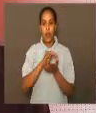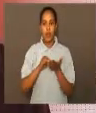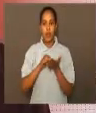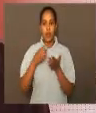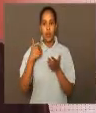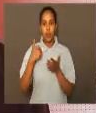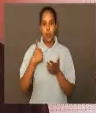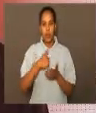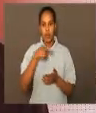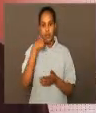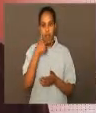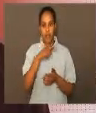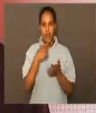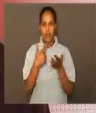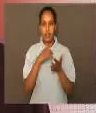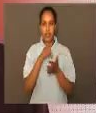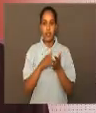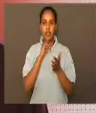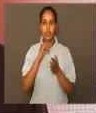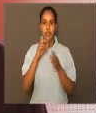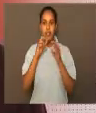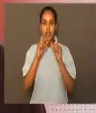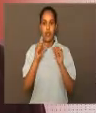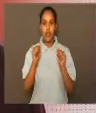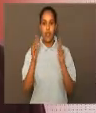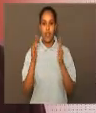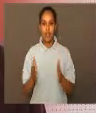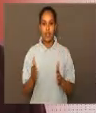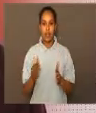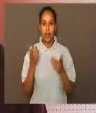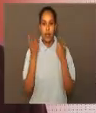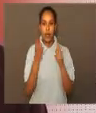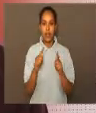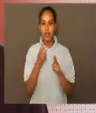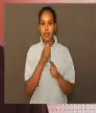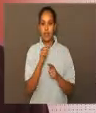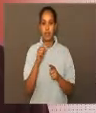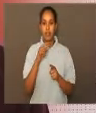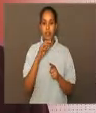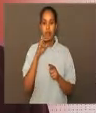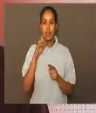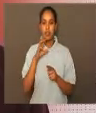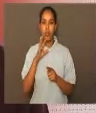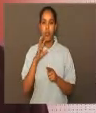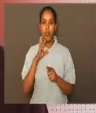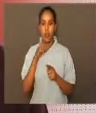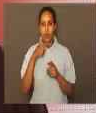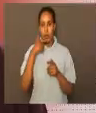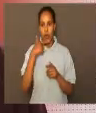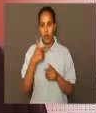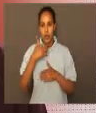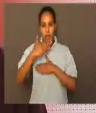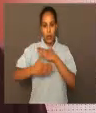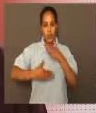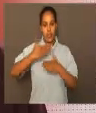molecules, we say that it is solvated. When the solvent is water, we